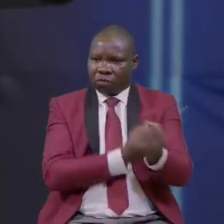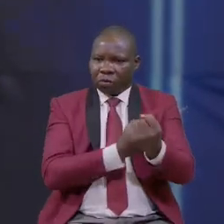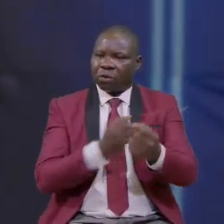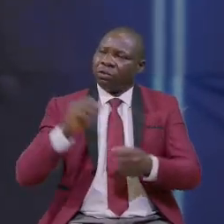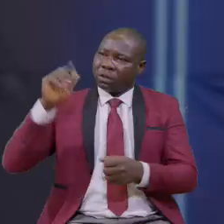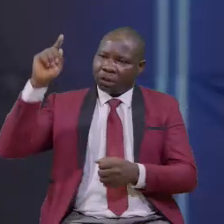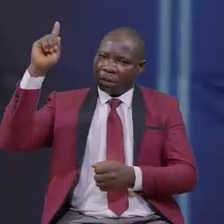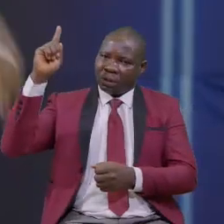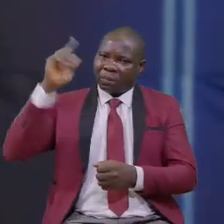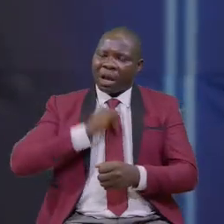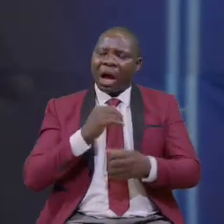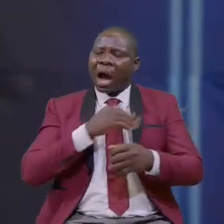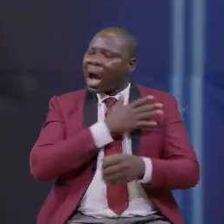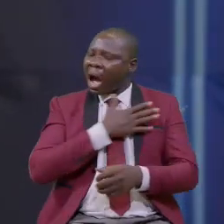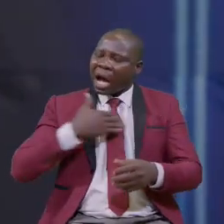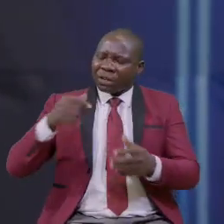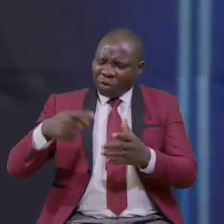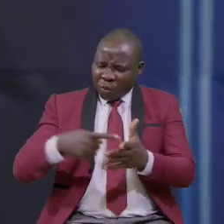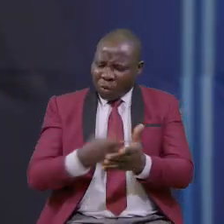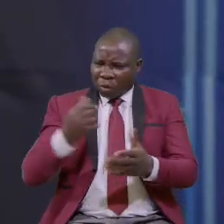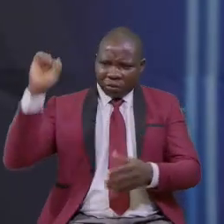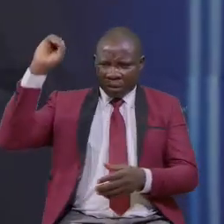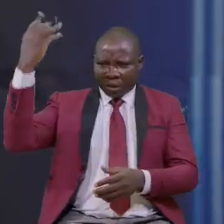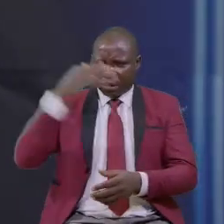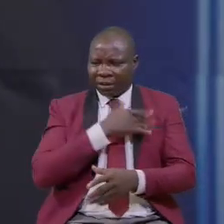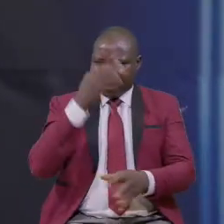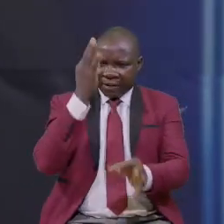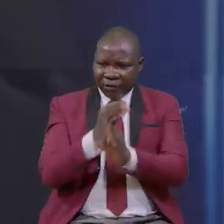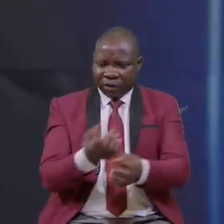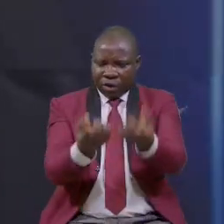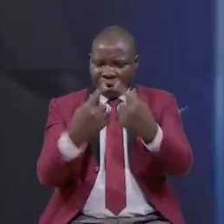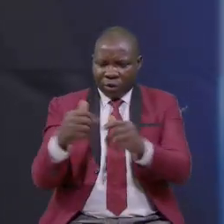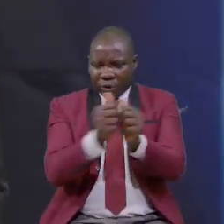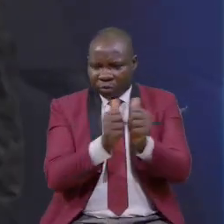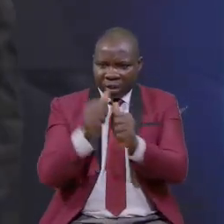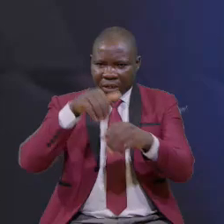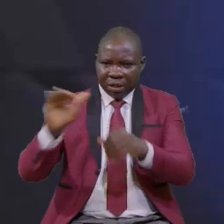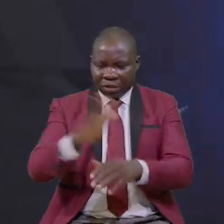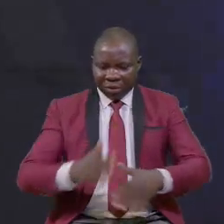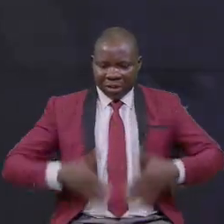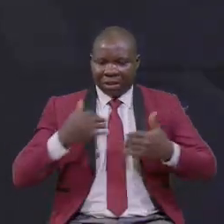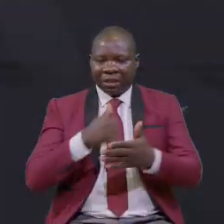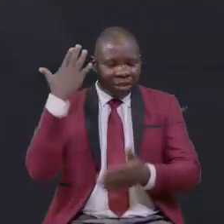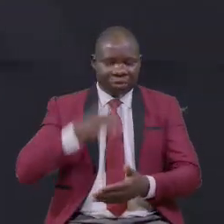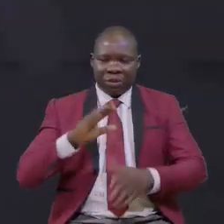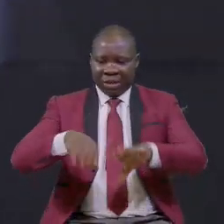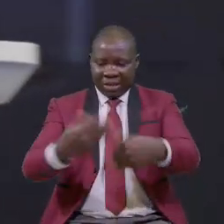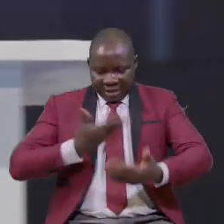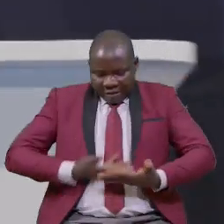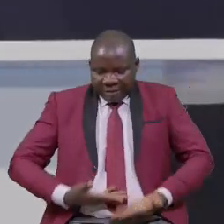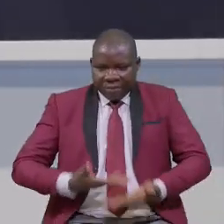faith come together in your life, it will give birth to a miracle. It will give birth